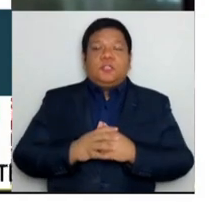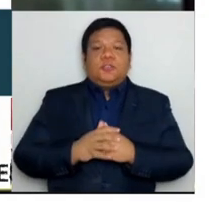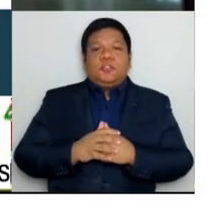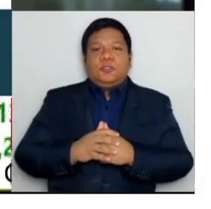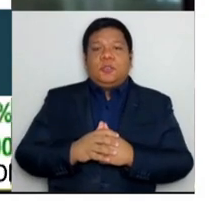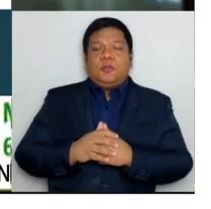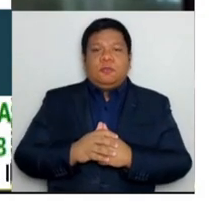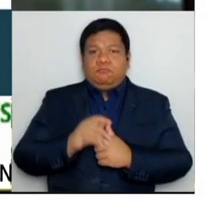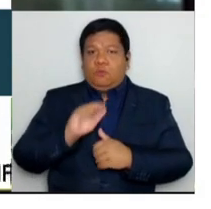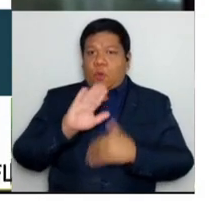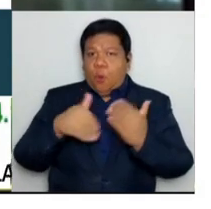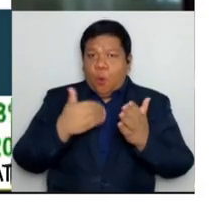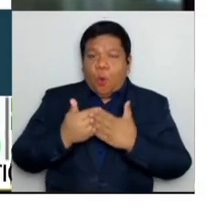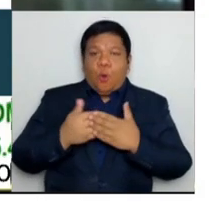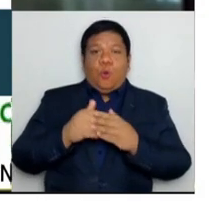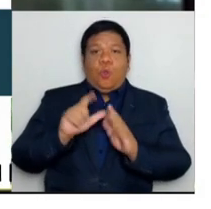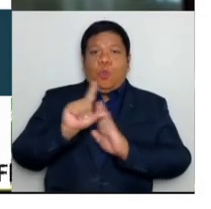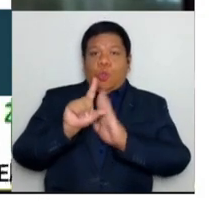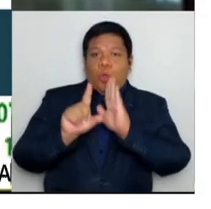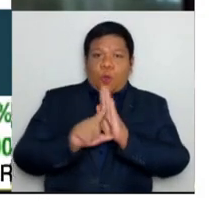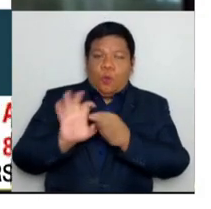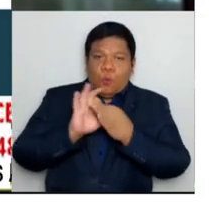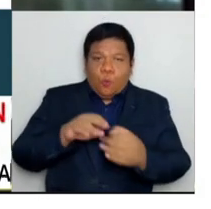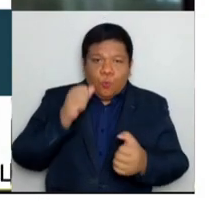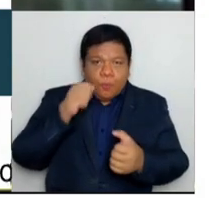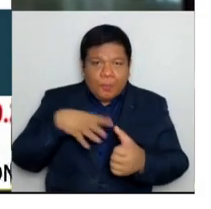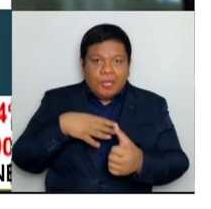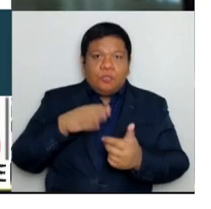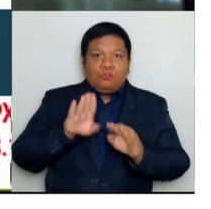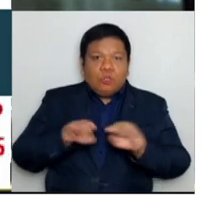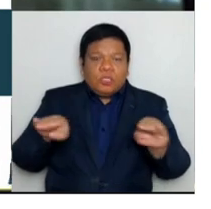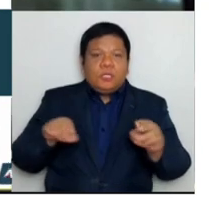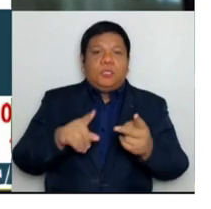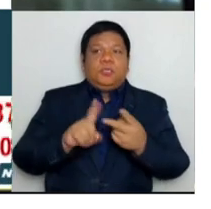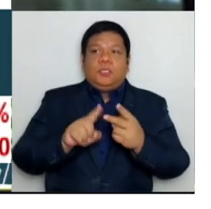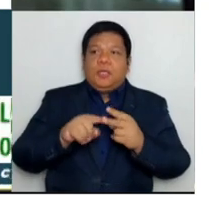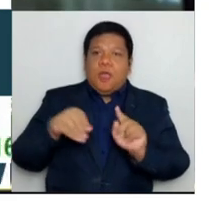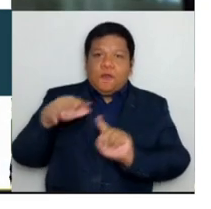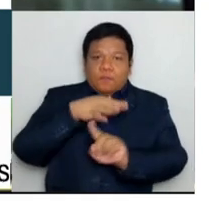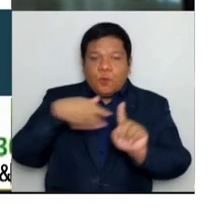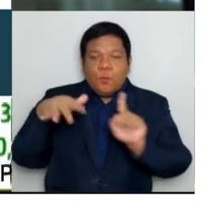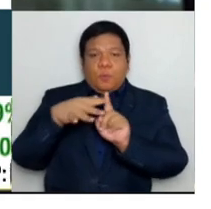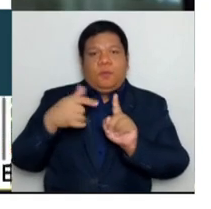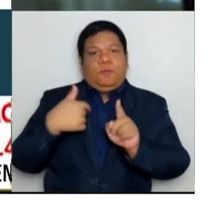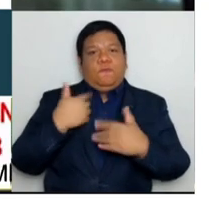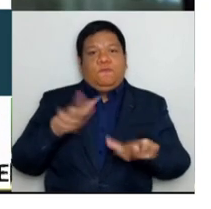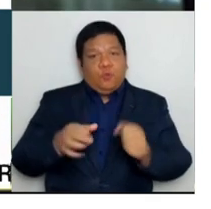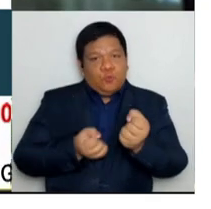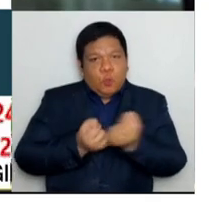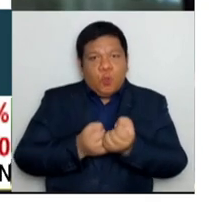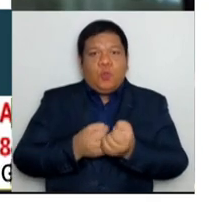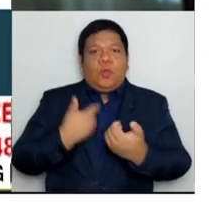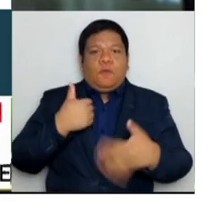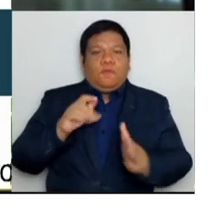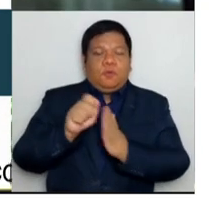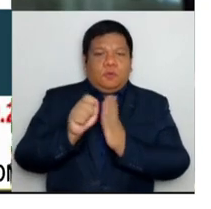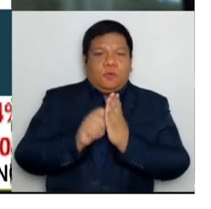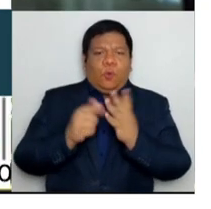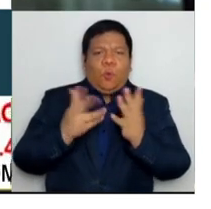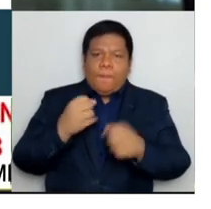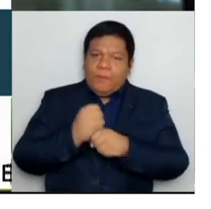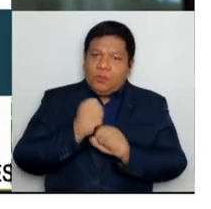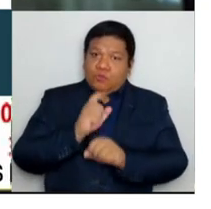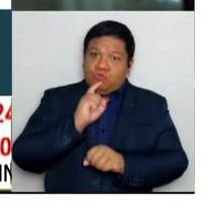environmental laws and the laws on women, children, I either authored or sponsored. I have to make sure that